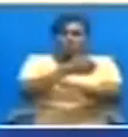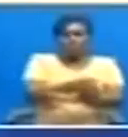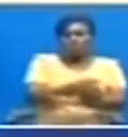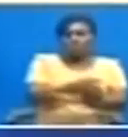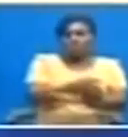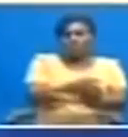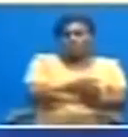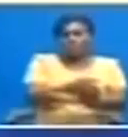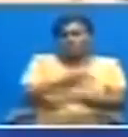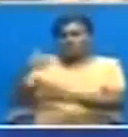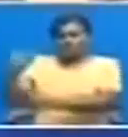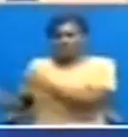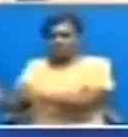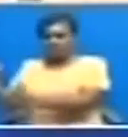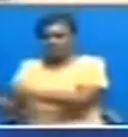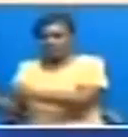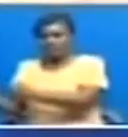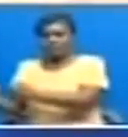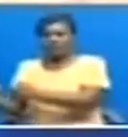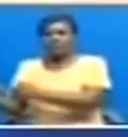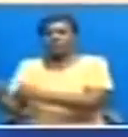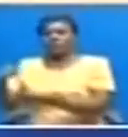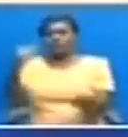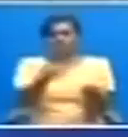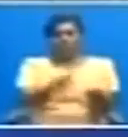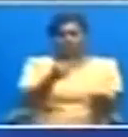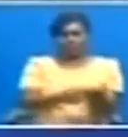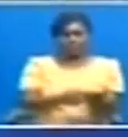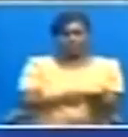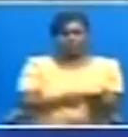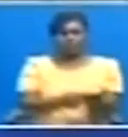the territory of neighboring regions of Karamojong in Uganda.